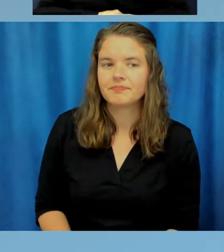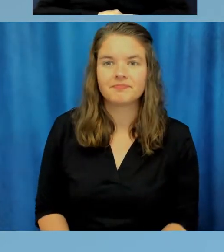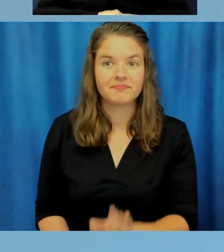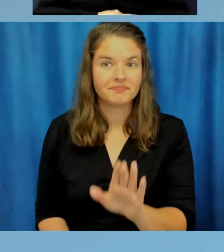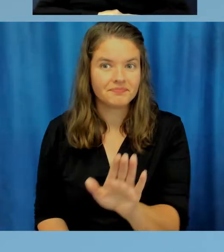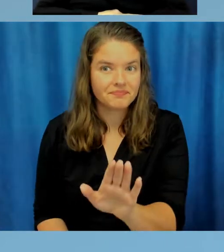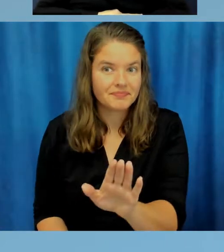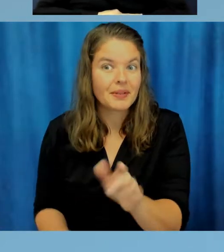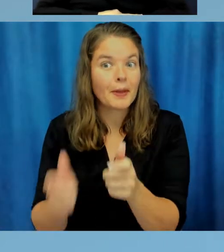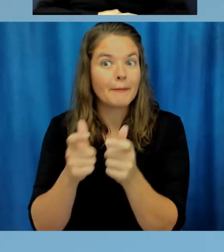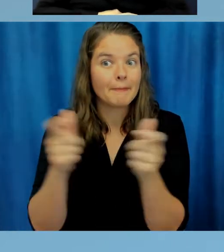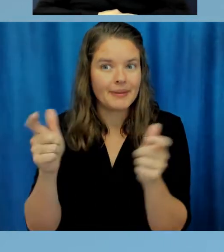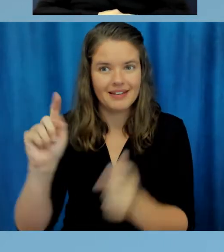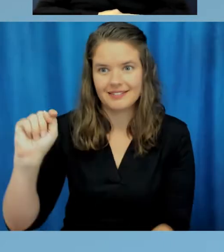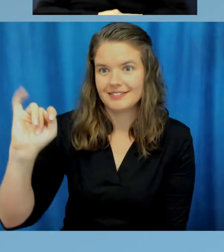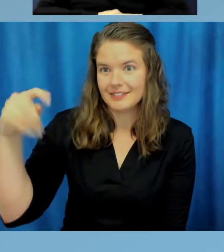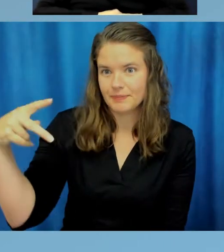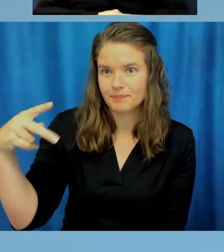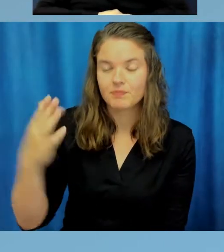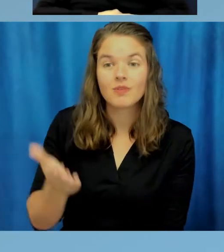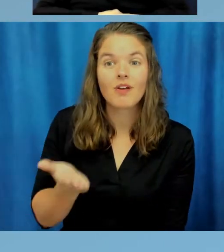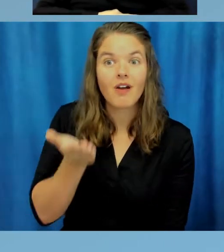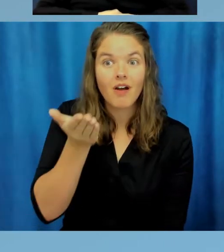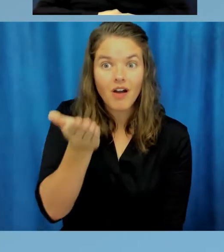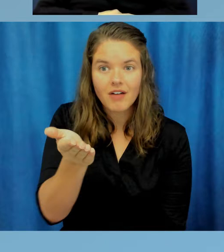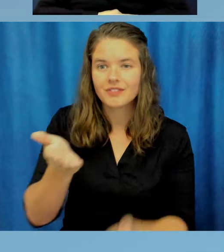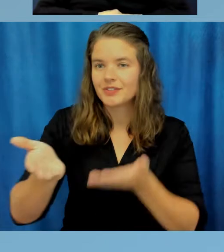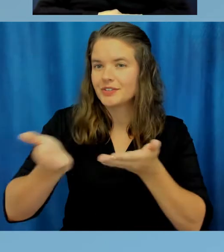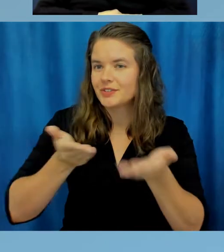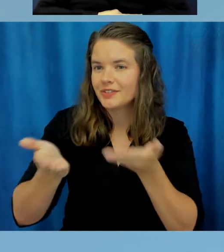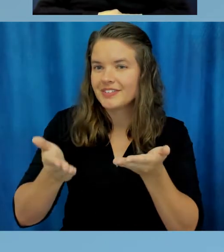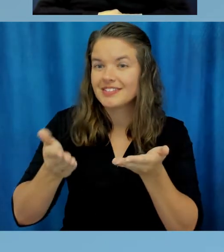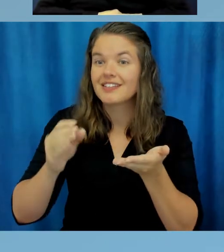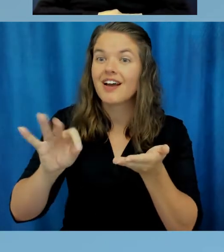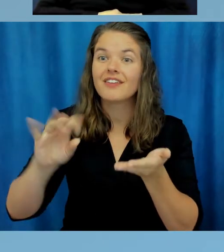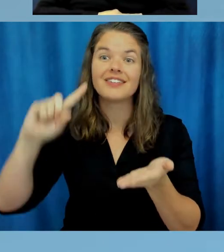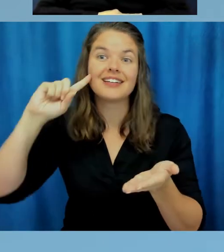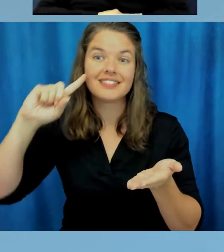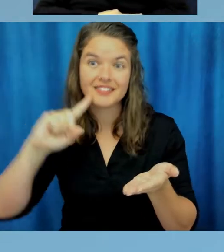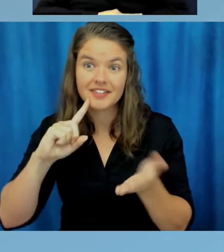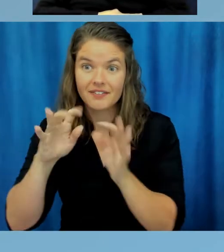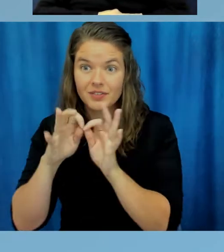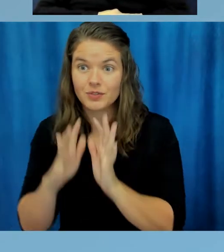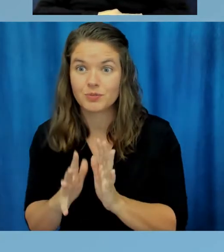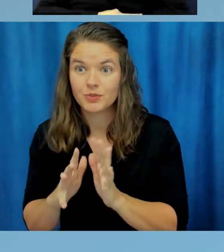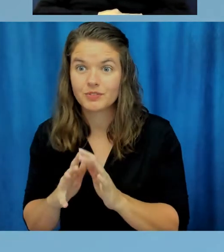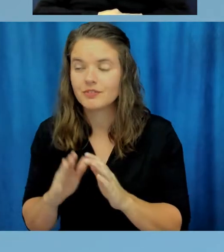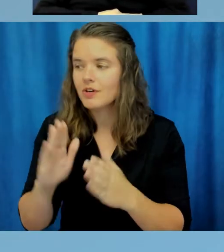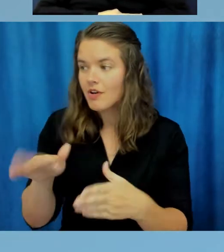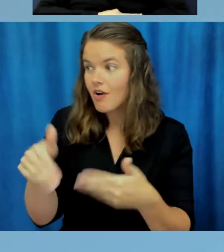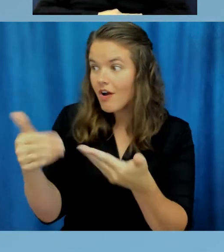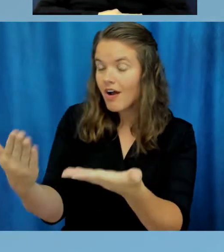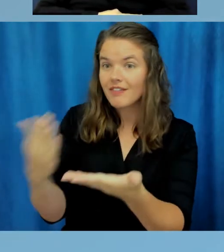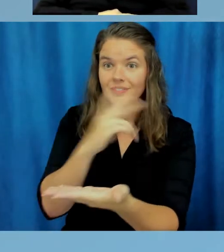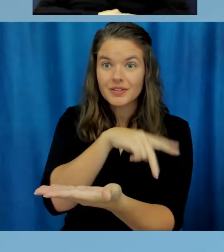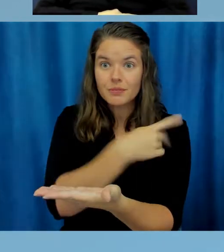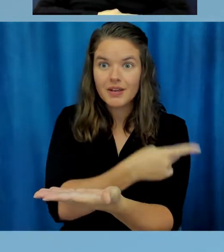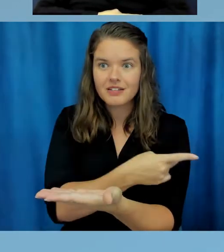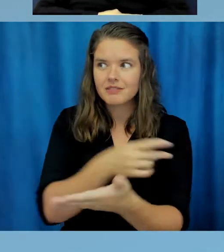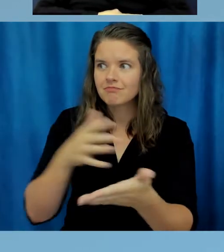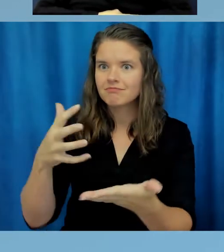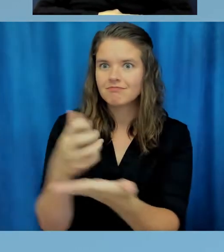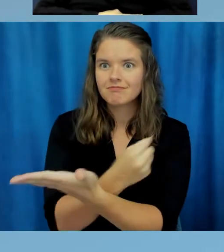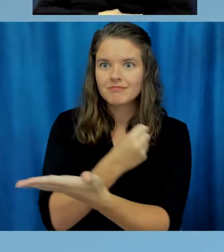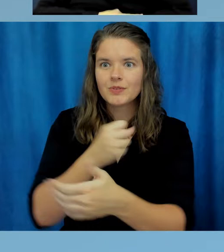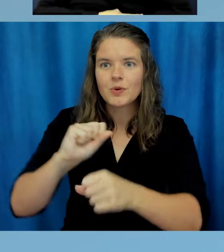Here's a big tip. Offer them the services of a deaf interpreter. Offer that patient the chance to